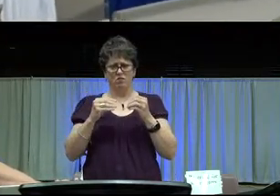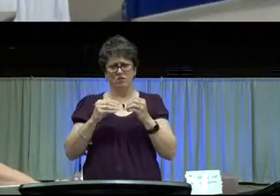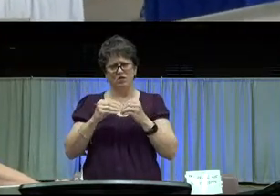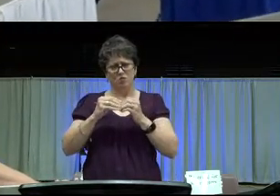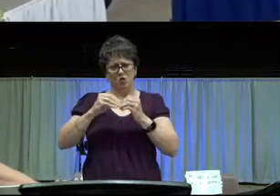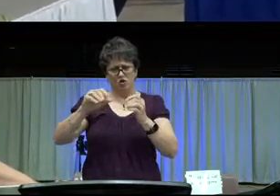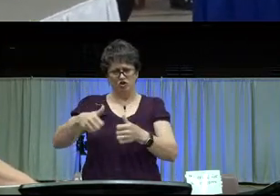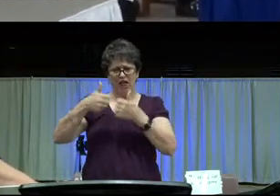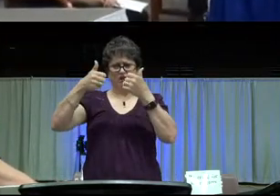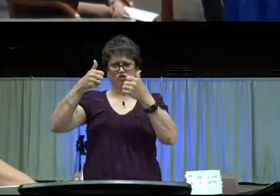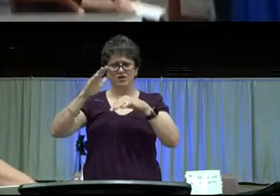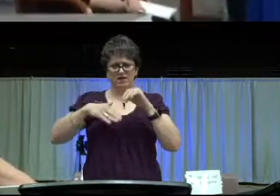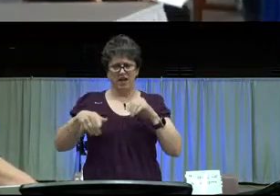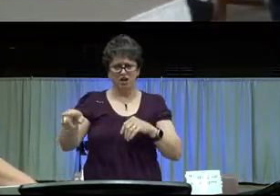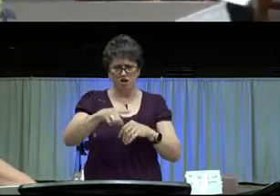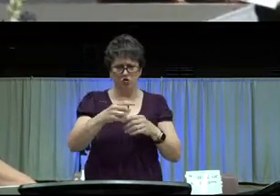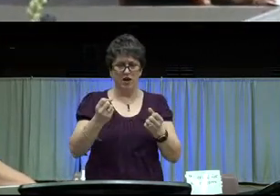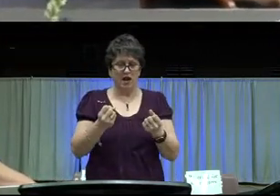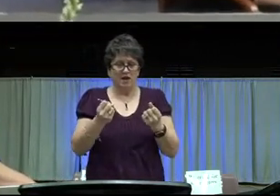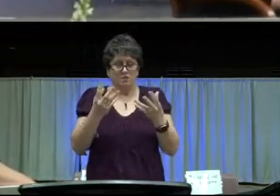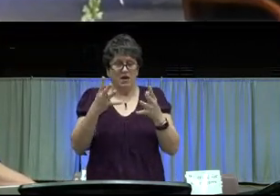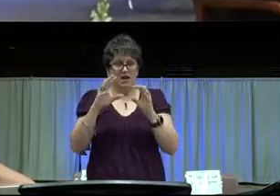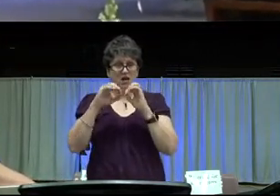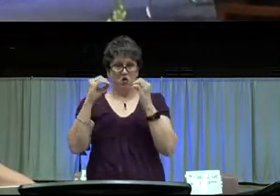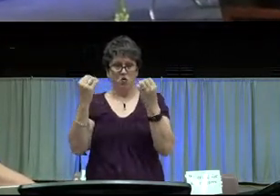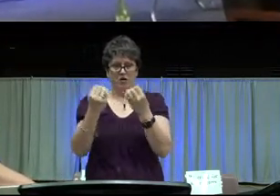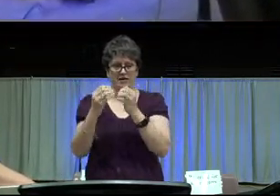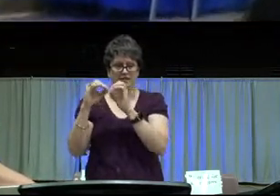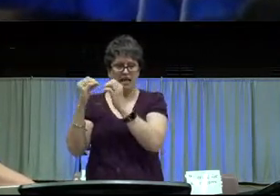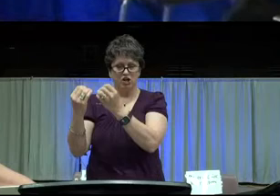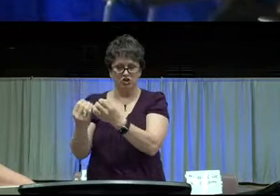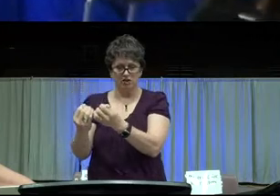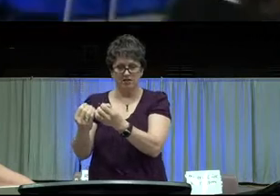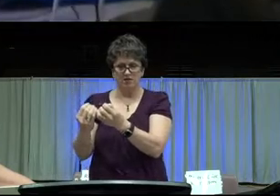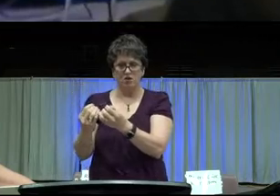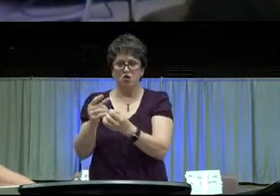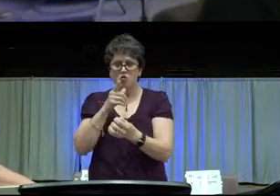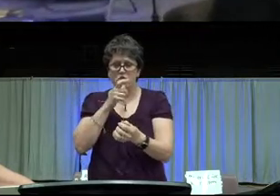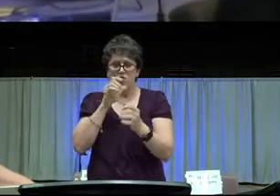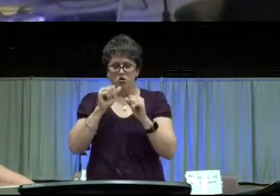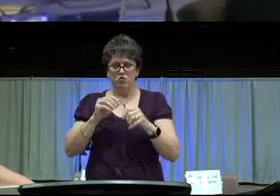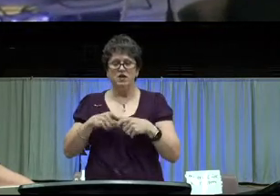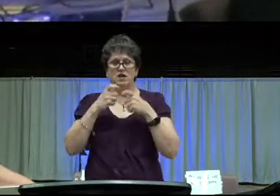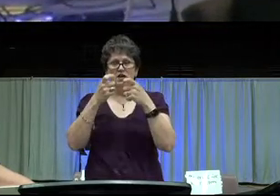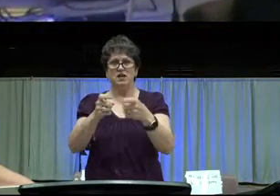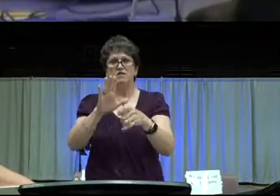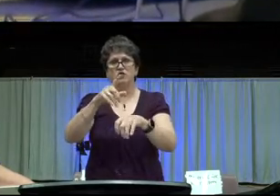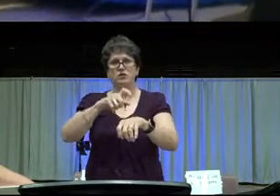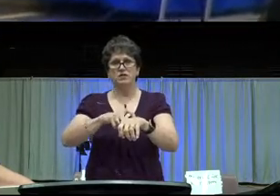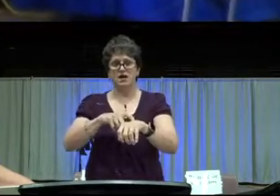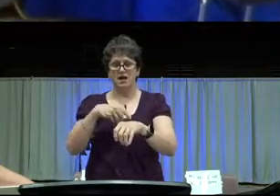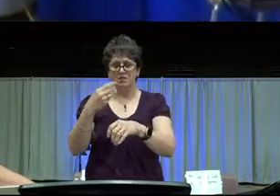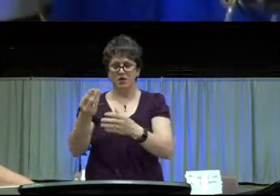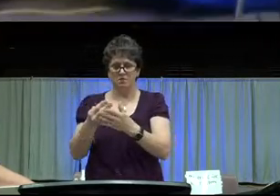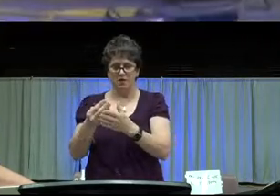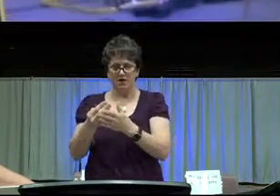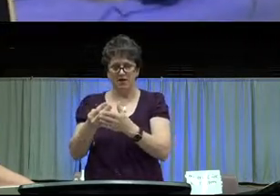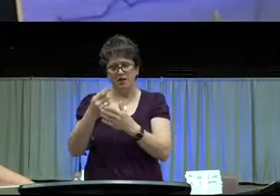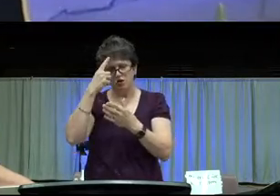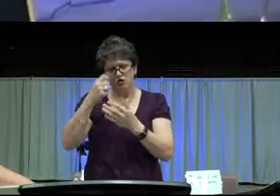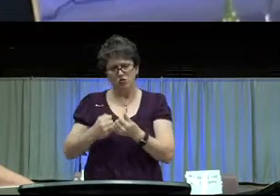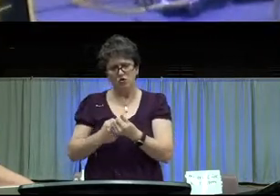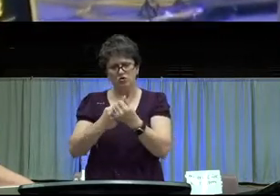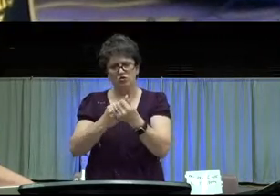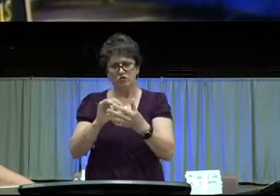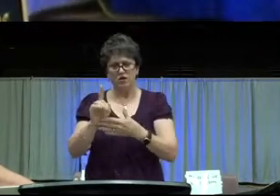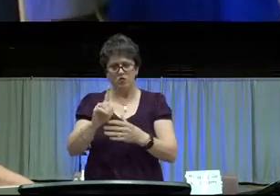challenges, more challenges than you, and there are many organizations with whom you can give your time and resources to